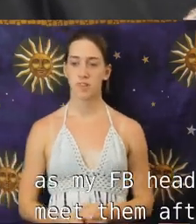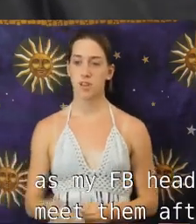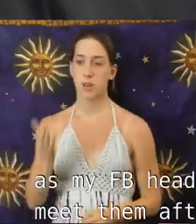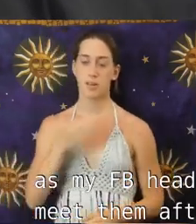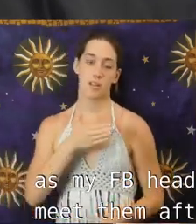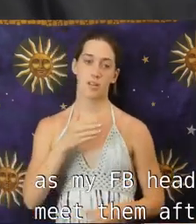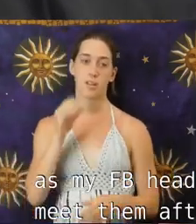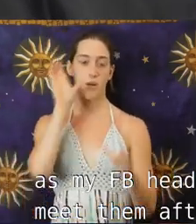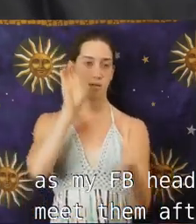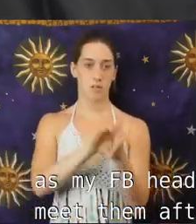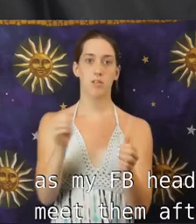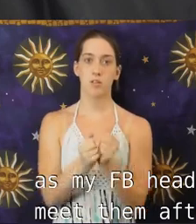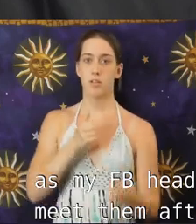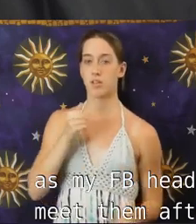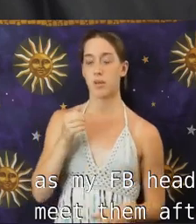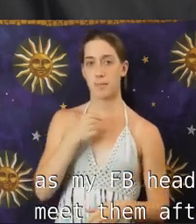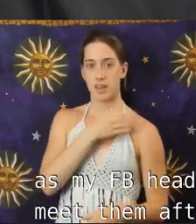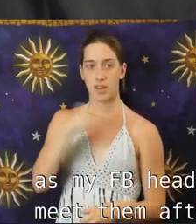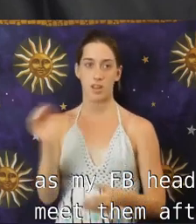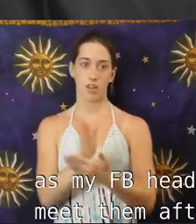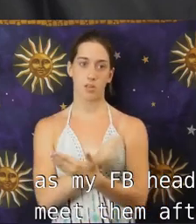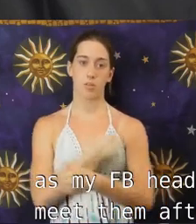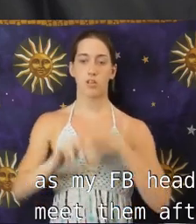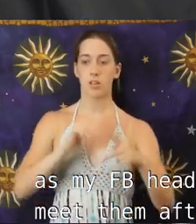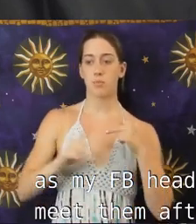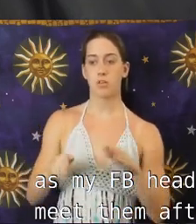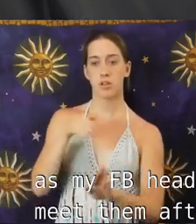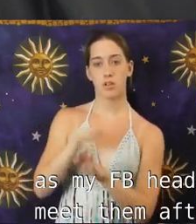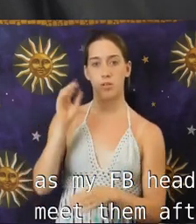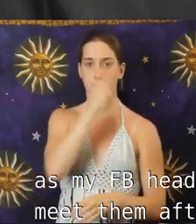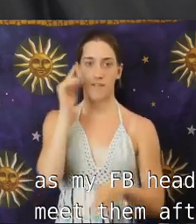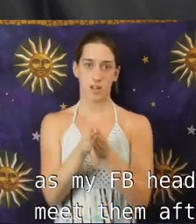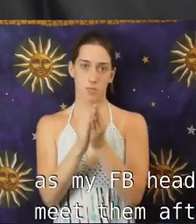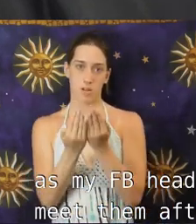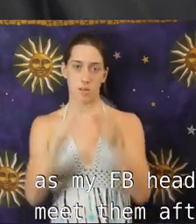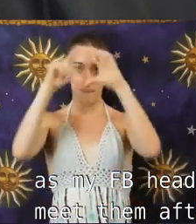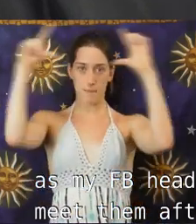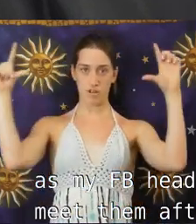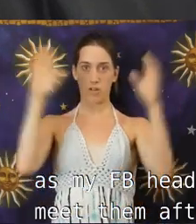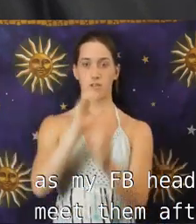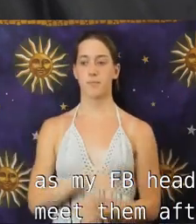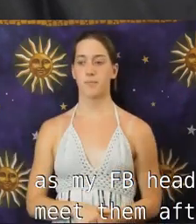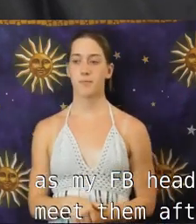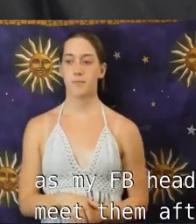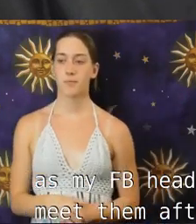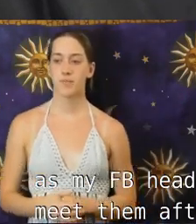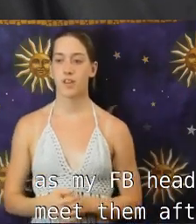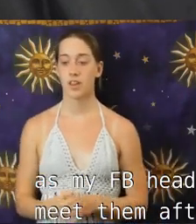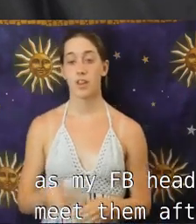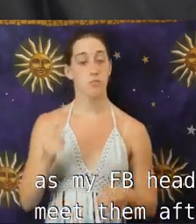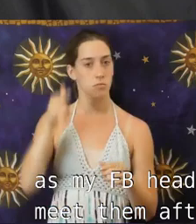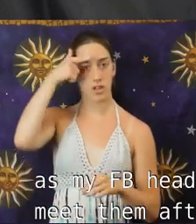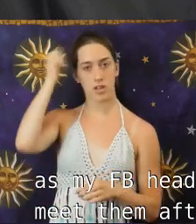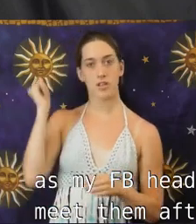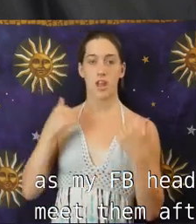Facebook header right now is actually them. I